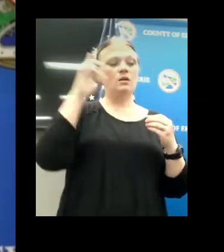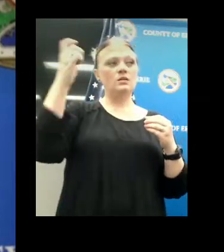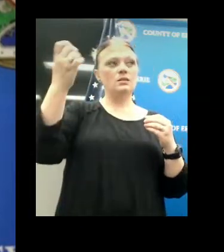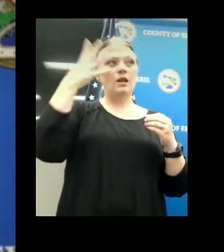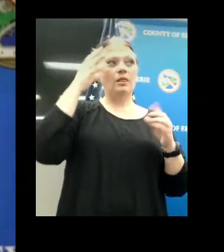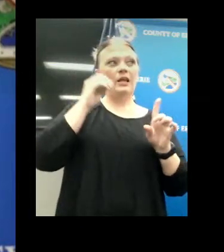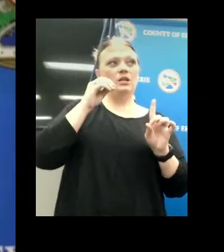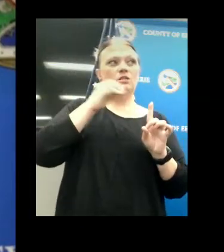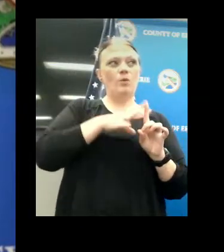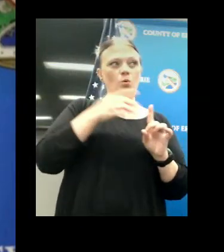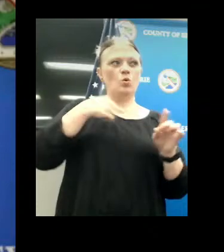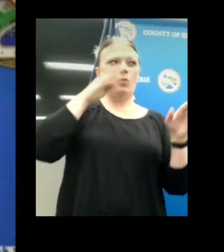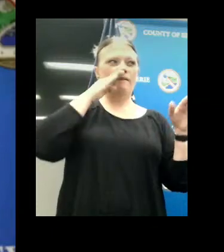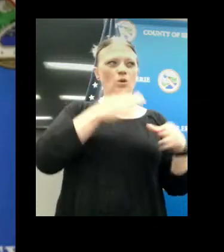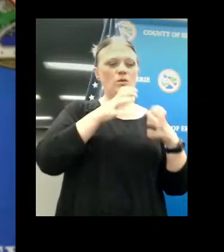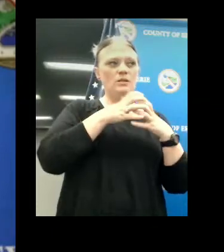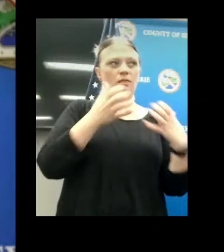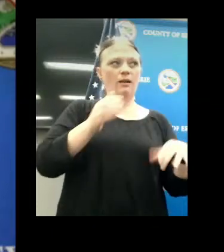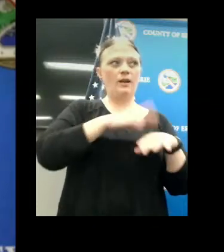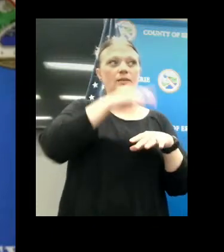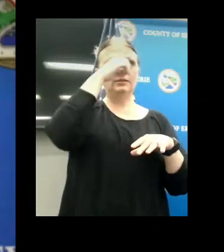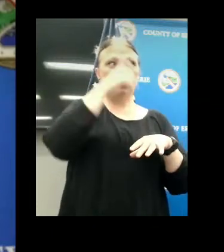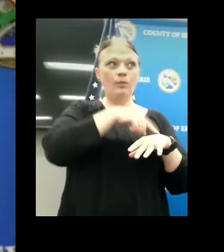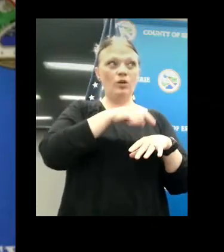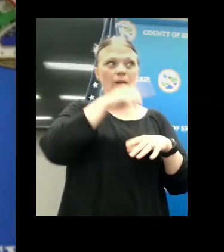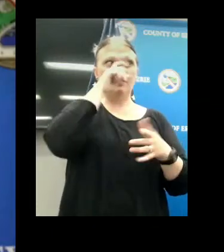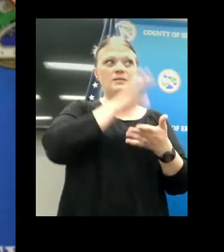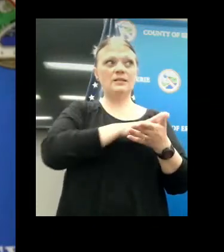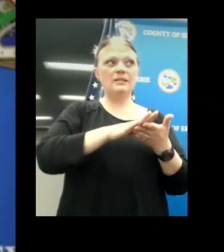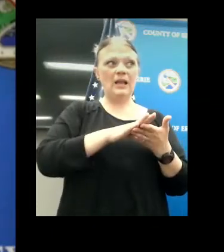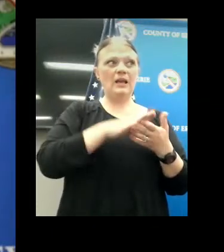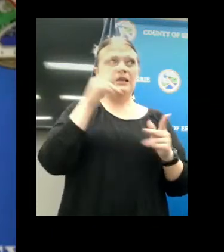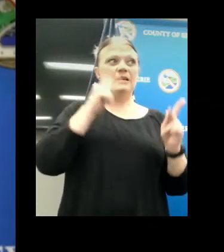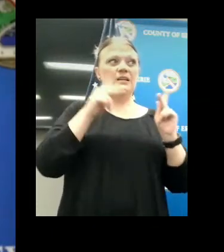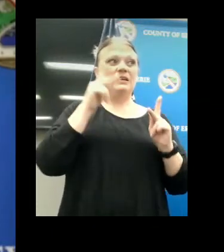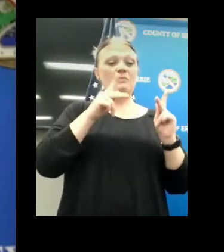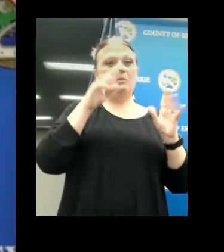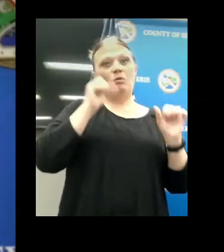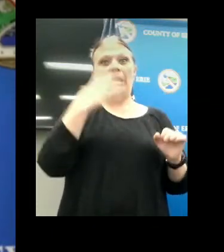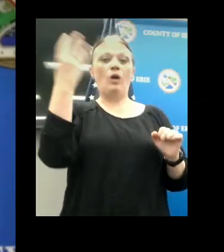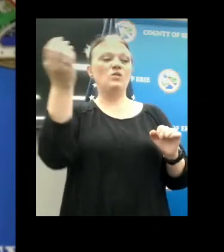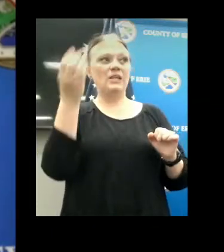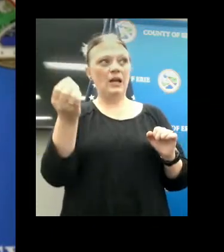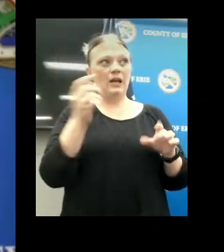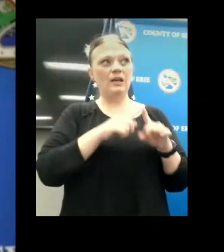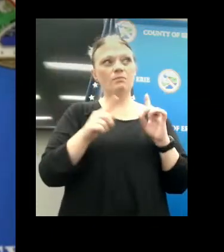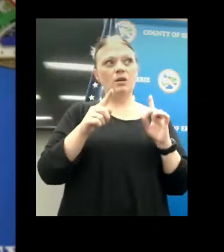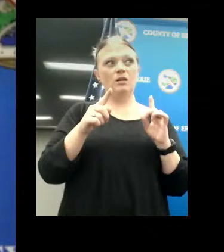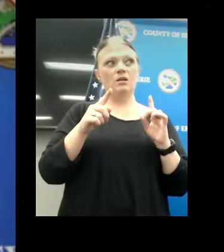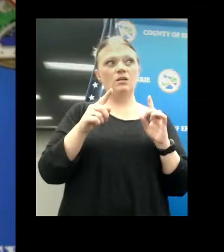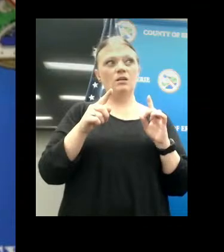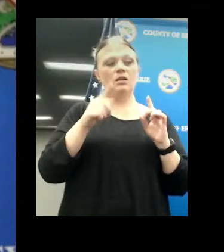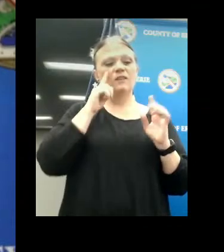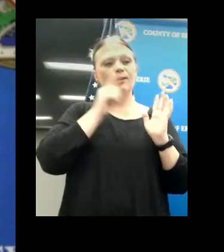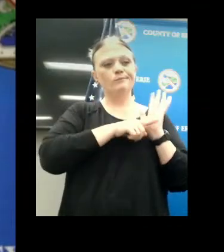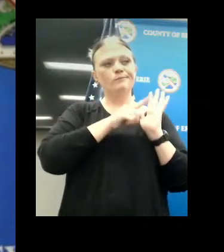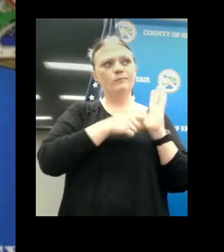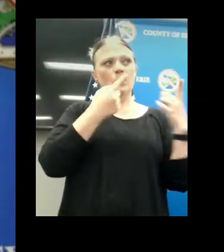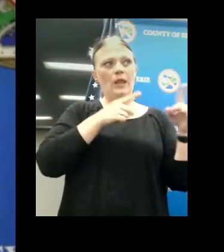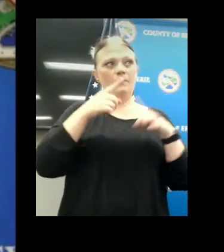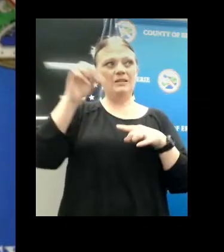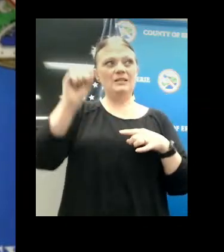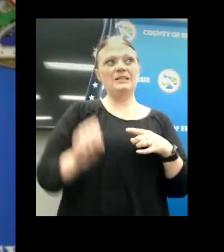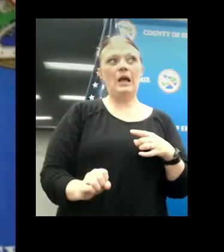sunlight exposure, and I know we focus a lot here on the summertime. It's nice out, people in Western New York can go outside, but you look at kind of what's happening in the